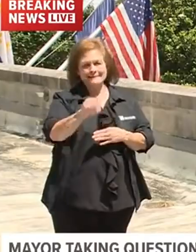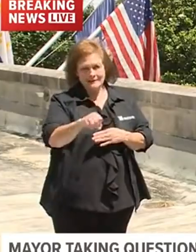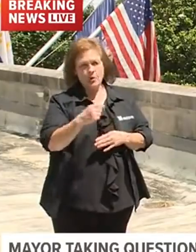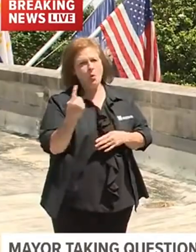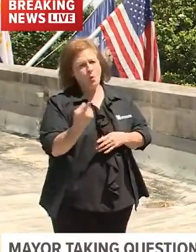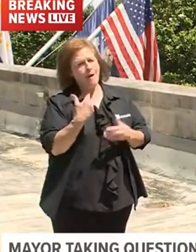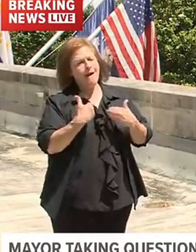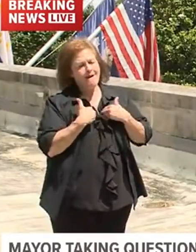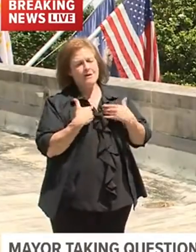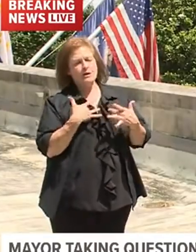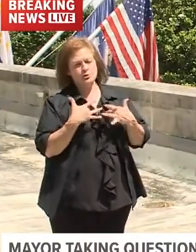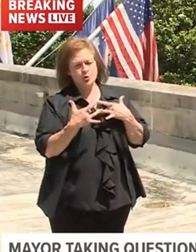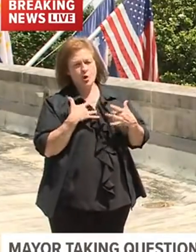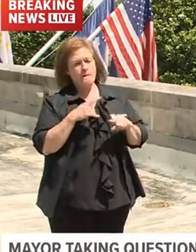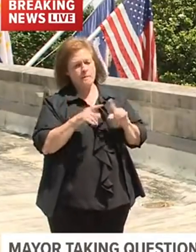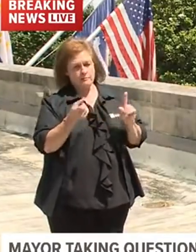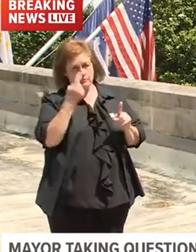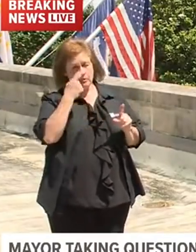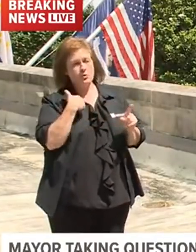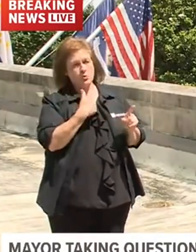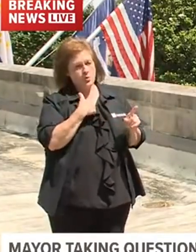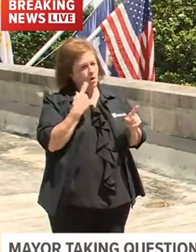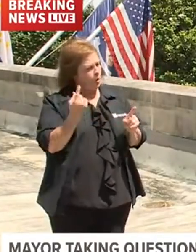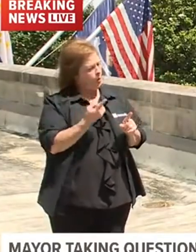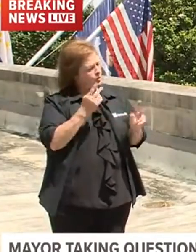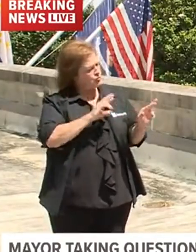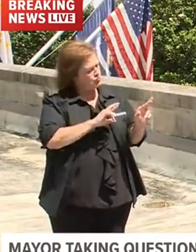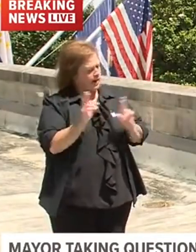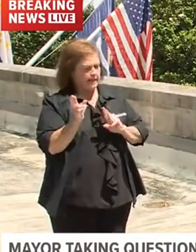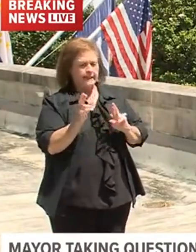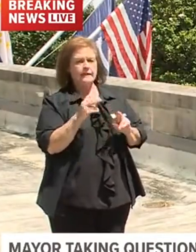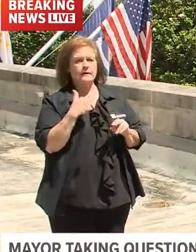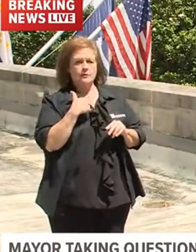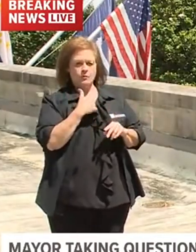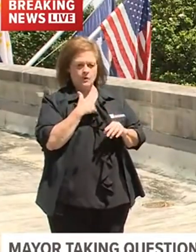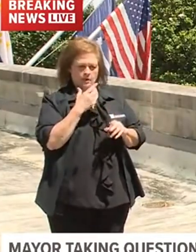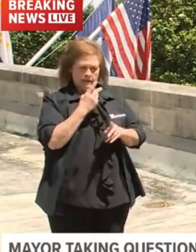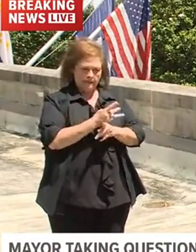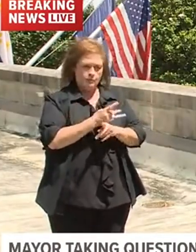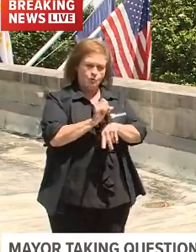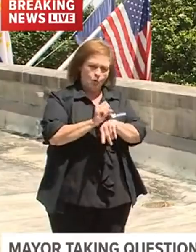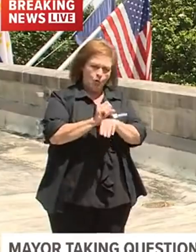but we stand prepared as always. We continue to work with our federal